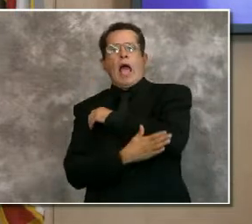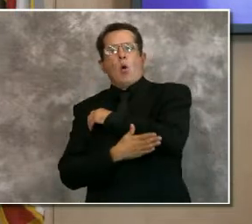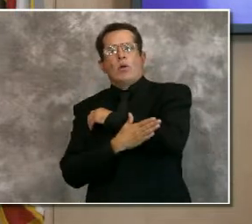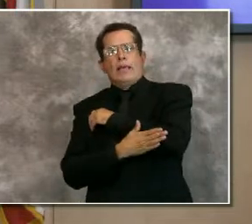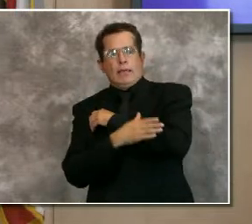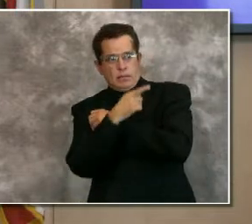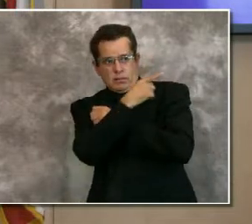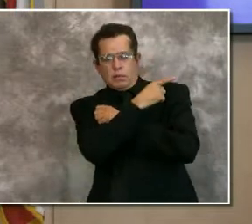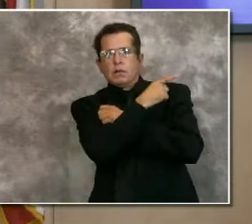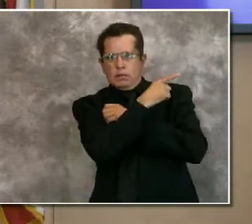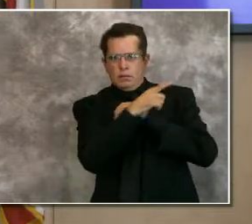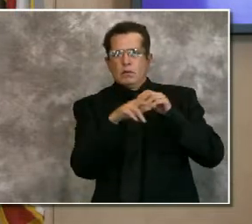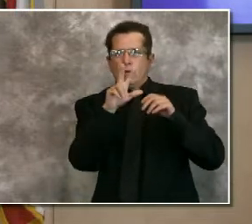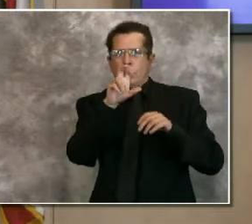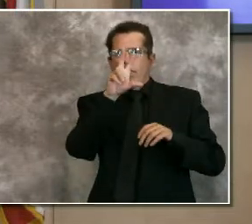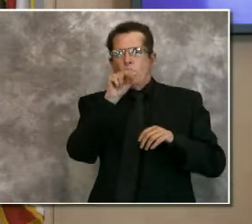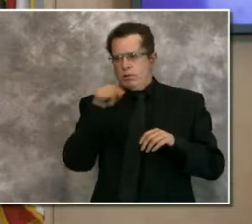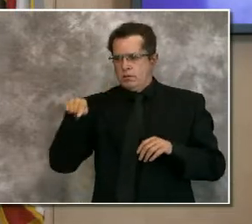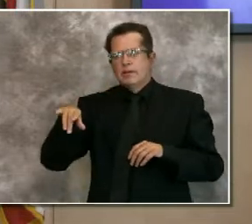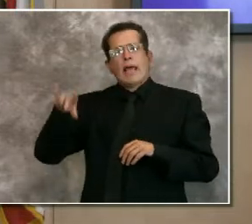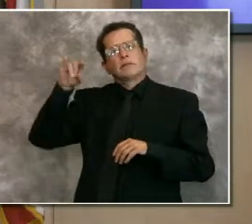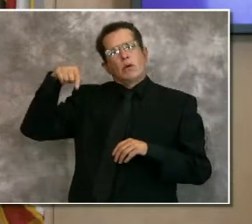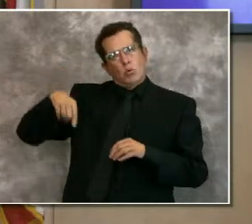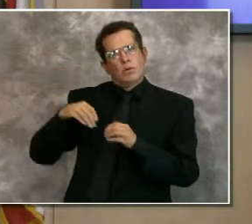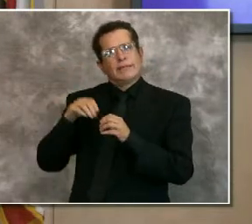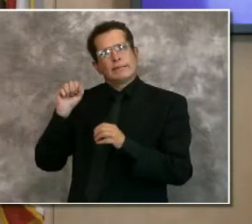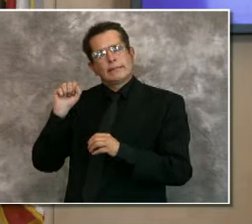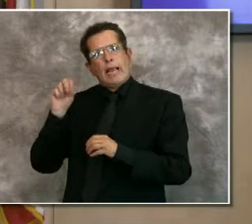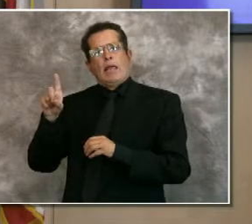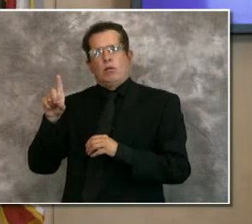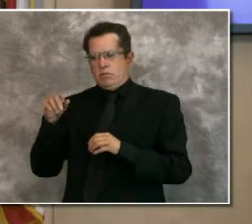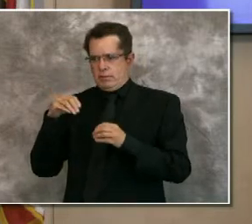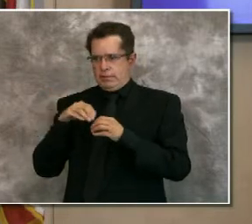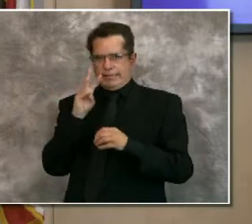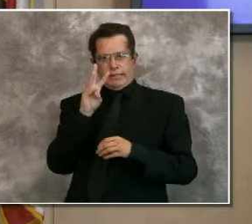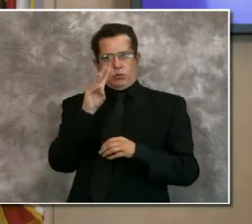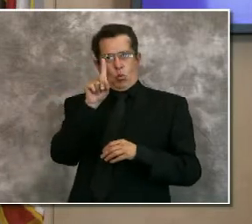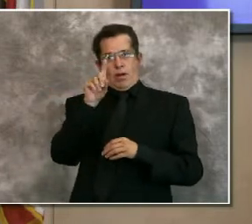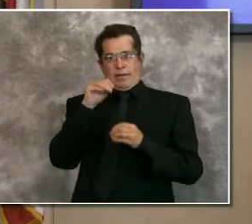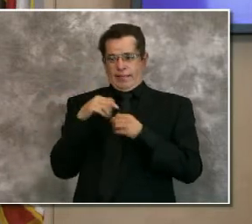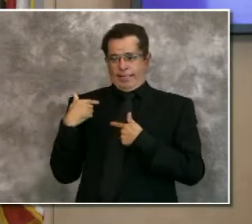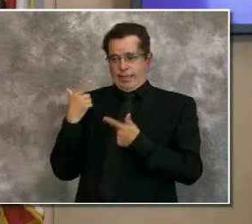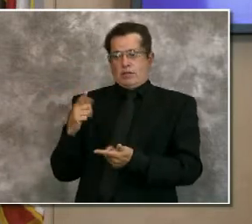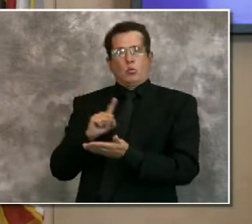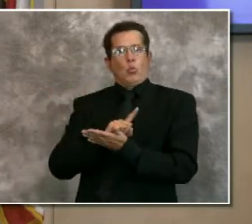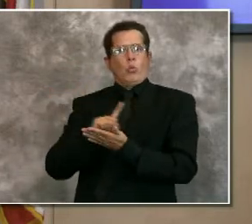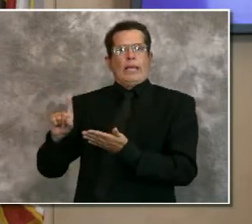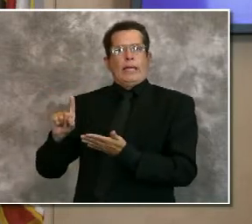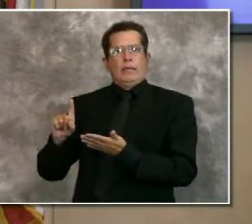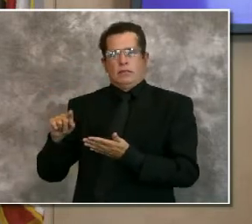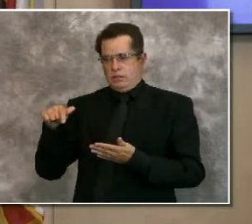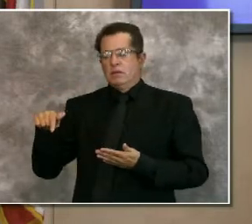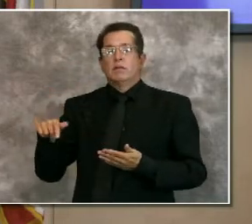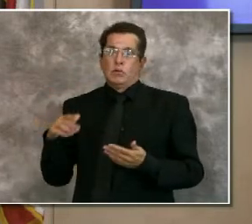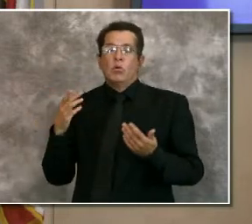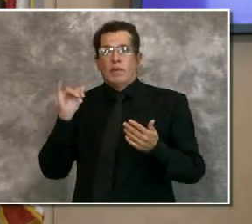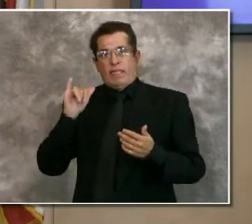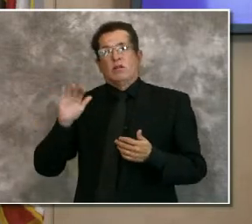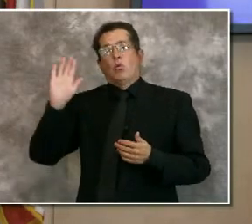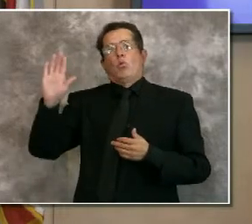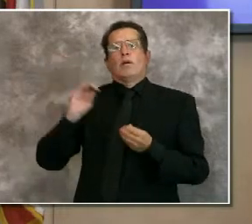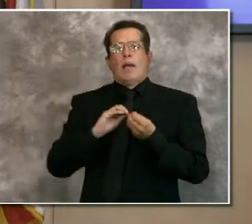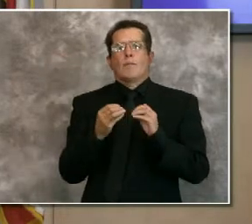were diagnosed in San Diego, and 61 of those were in the last week. So I had those numbers, they just shot them to me. The numbers about